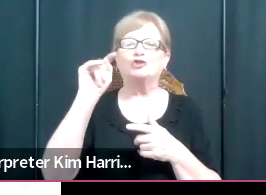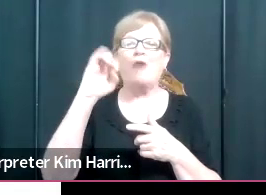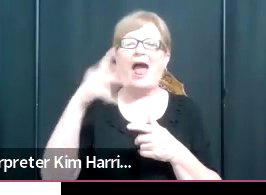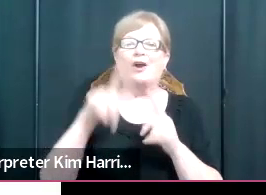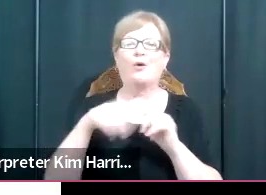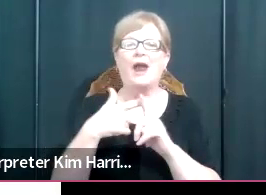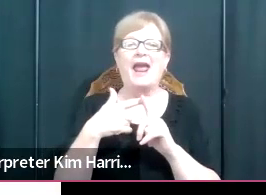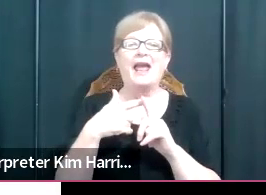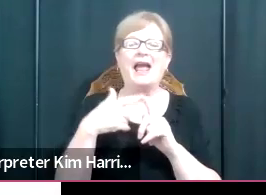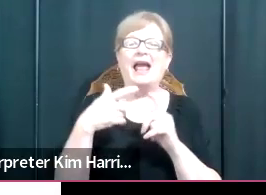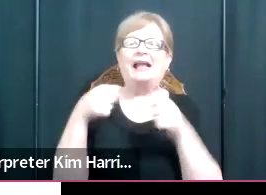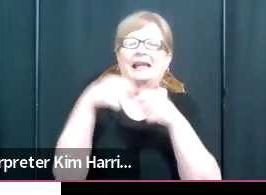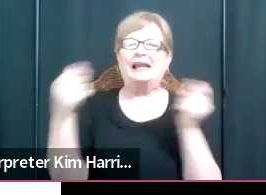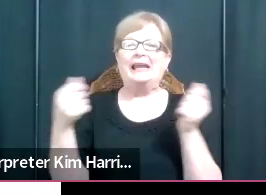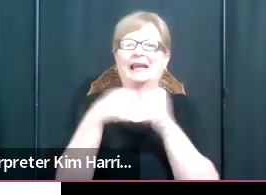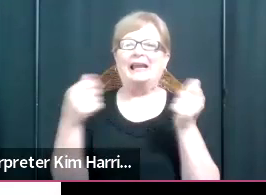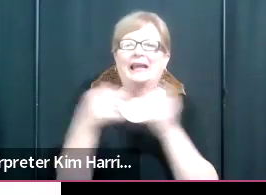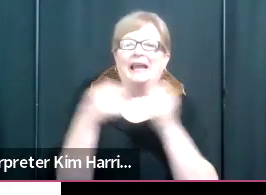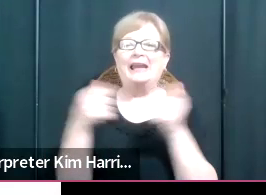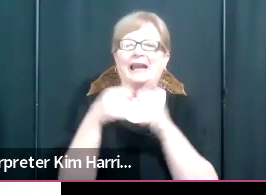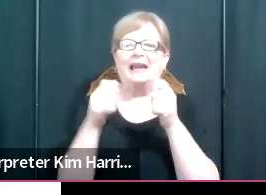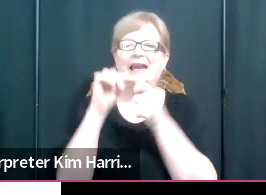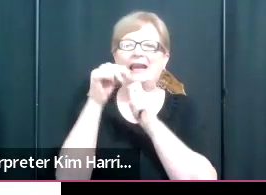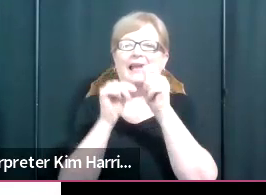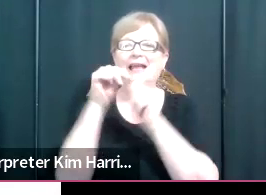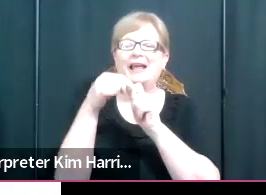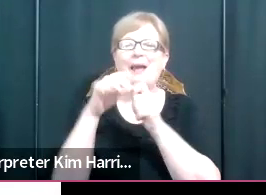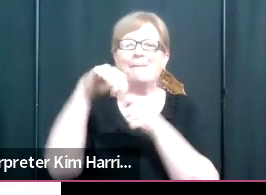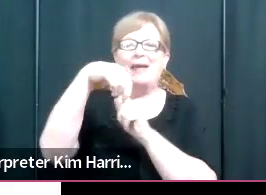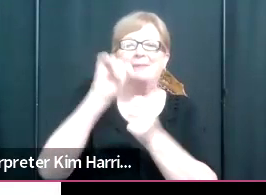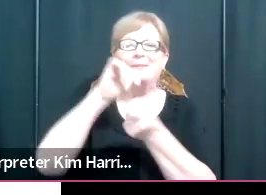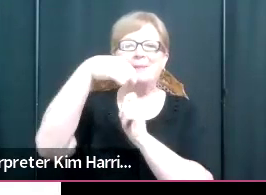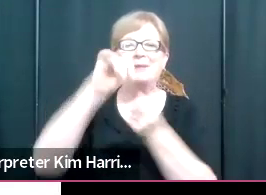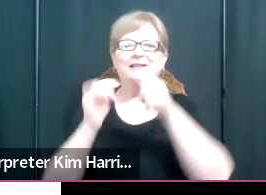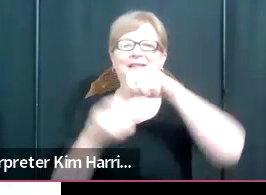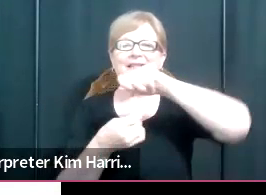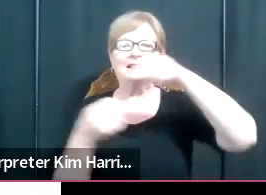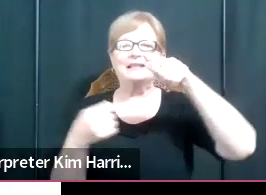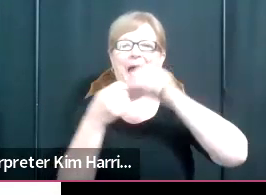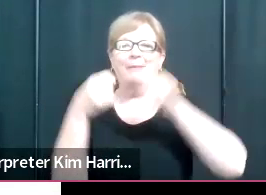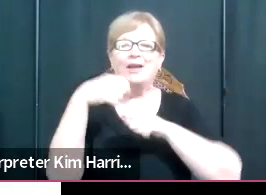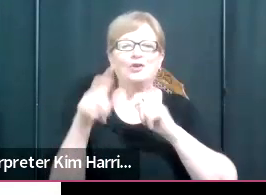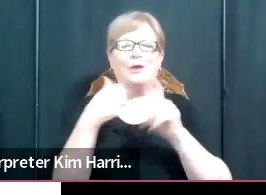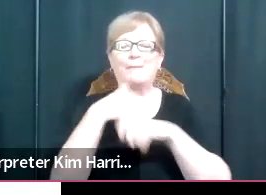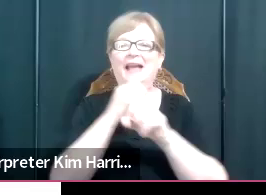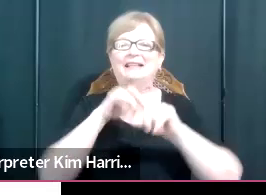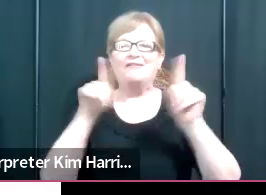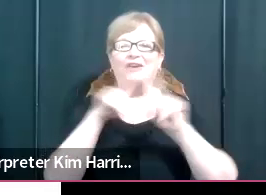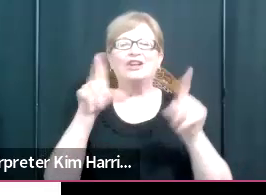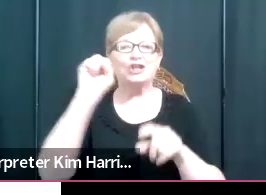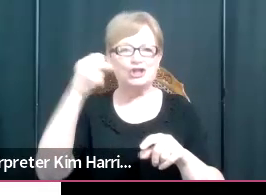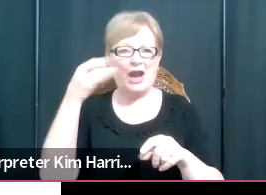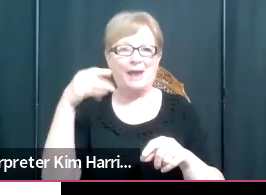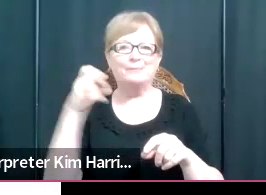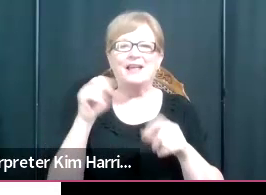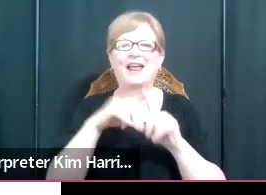fidget. They're like little chain links that kind of bend and snap together. So you can make different shapes with them. It's